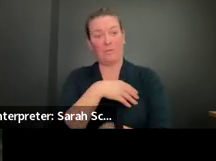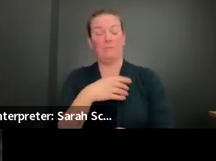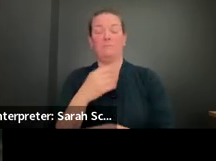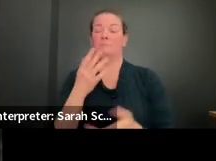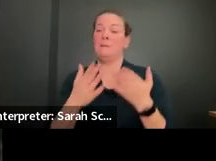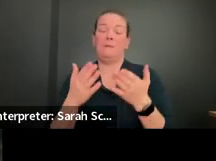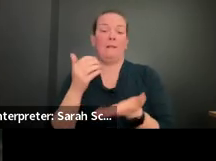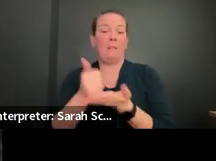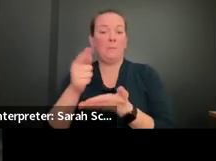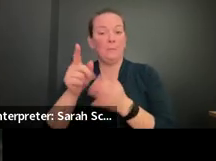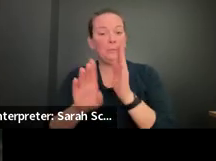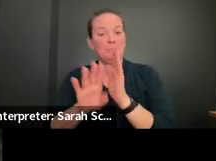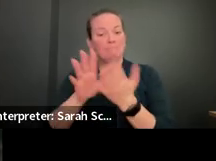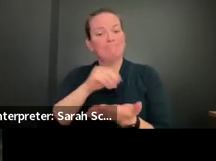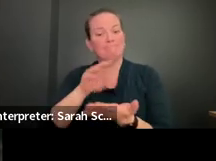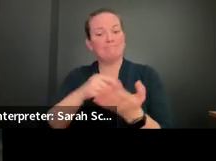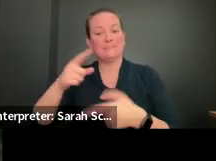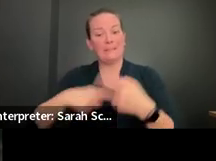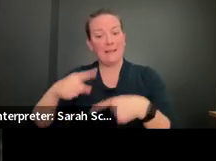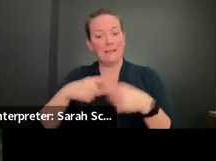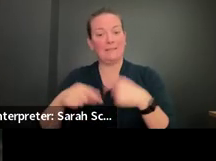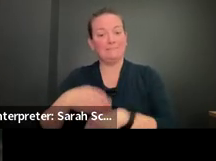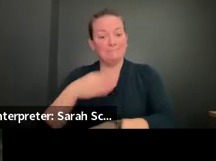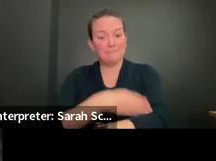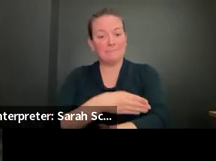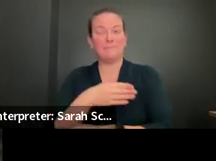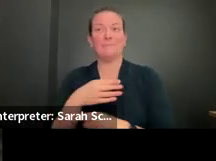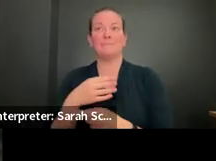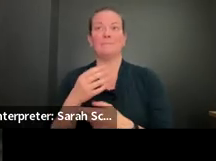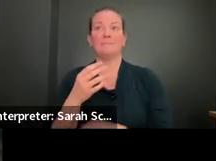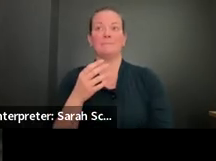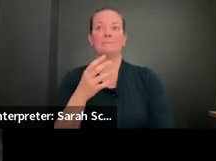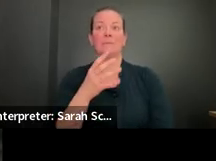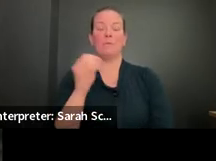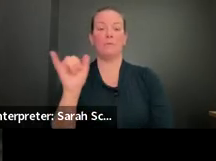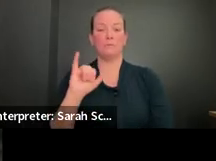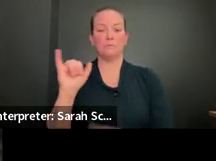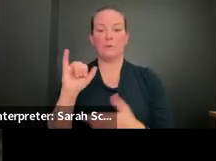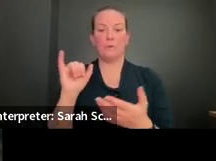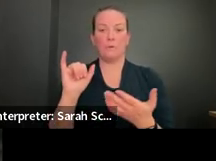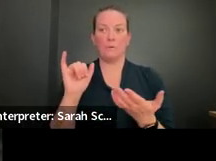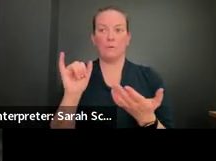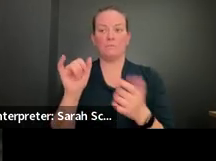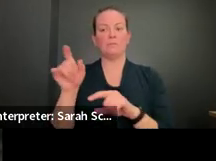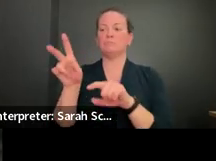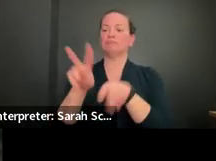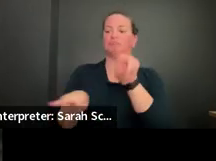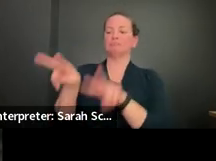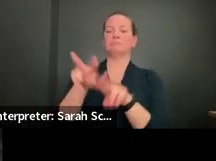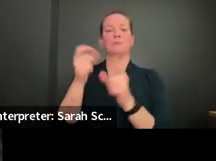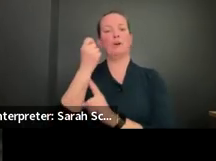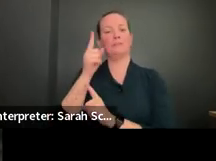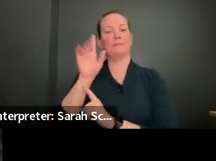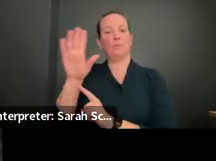in the signing context, and also to understand uh, you as a person, your motivation,